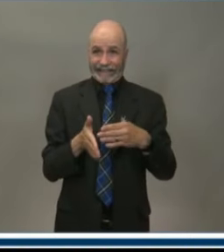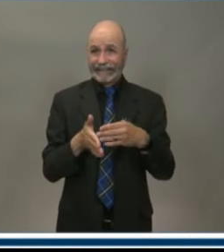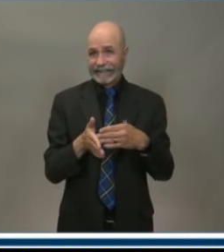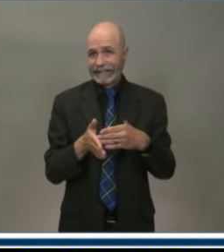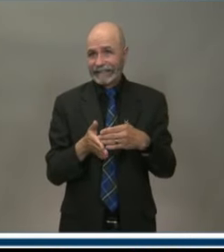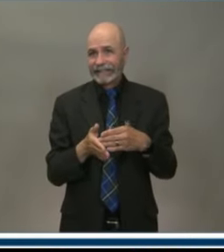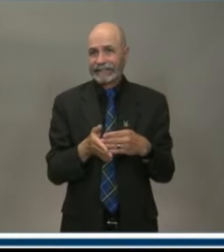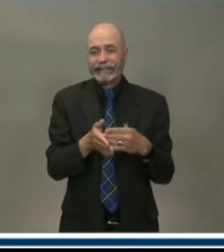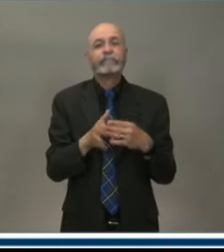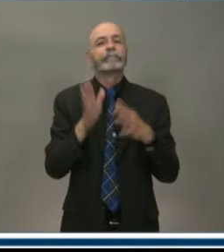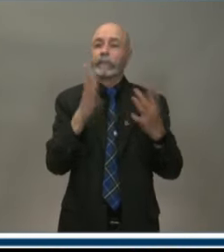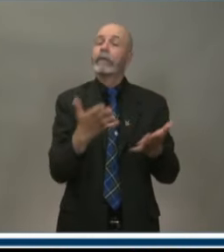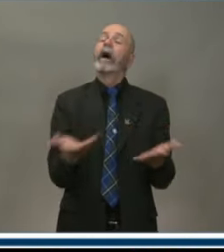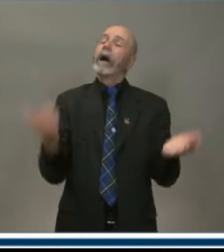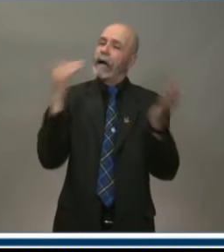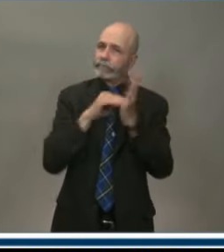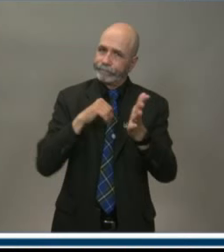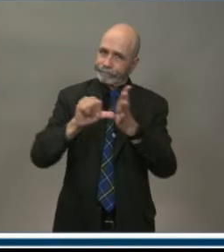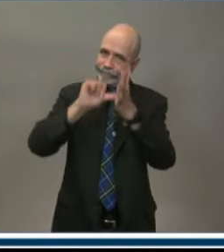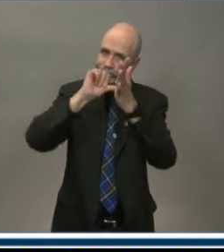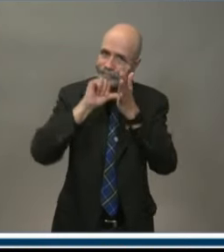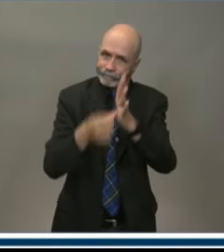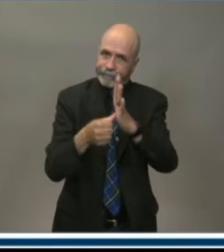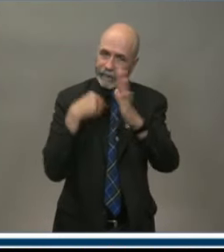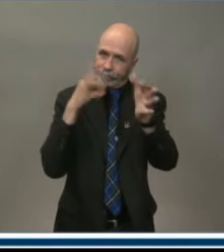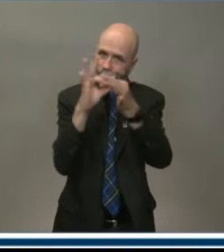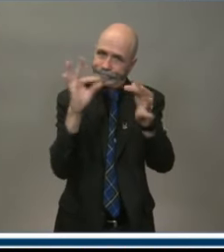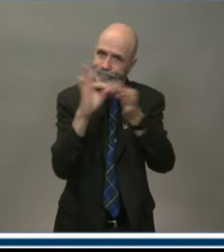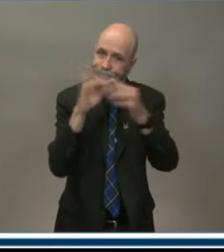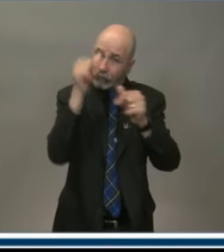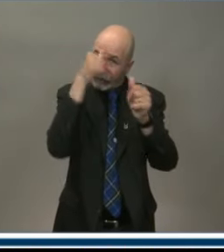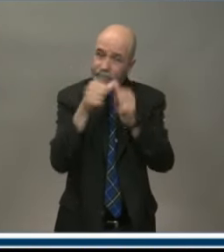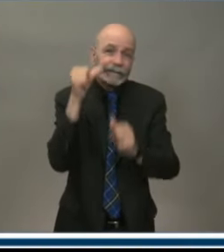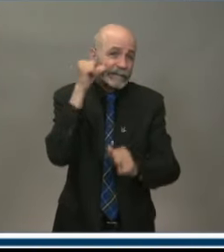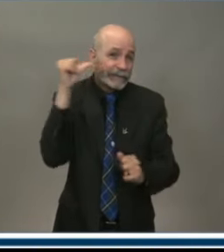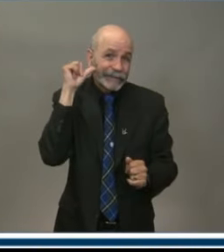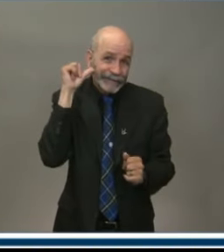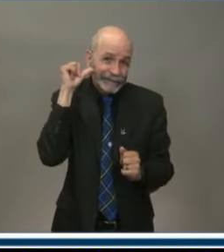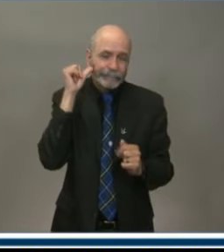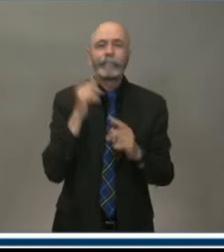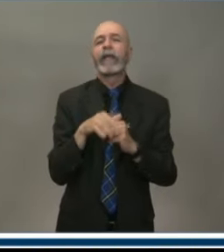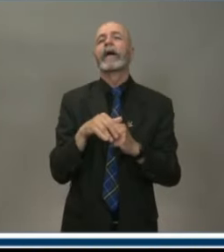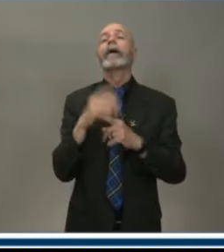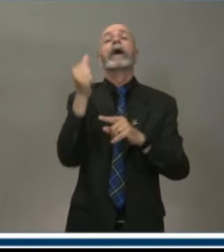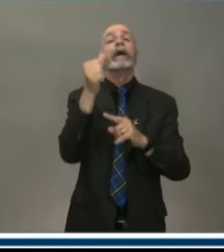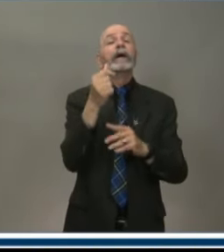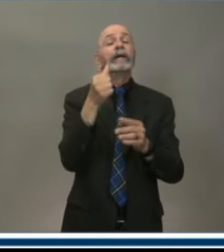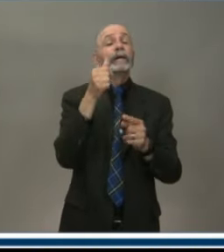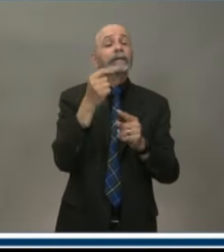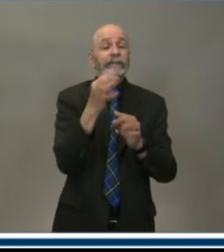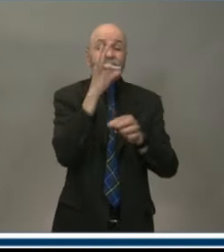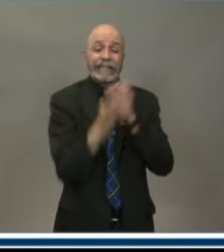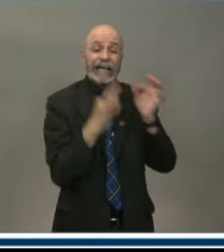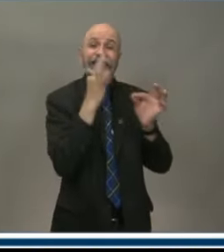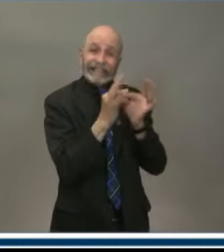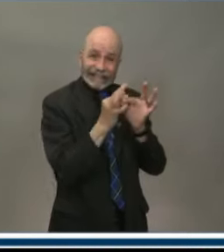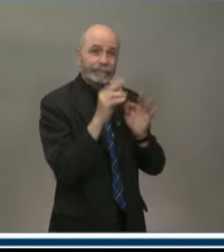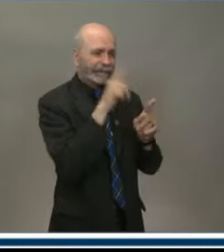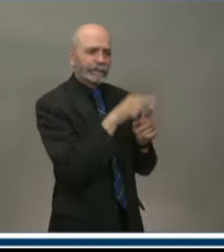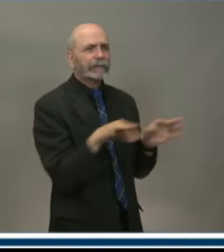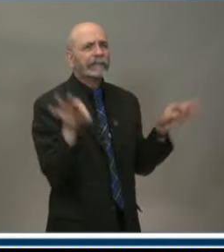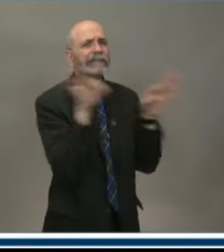yesterday. I talked about easy access to testing, and that remains an important part of our